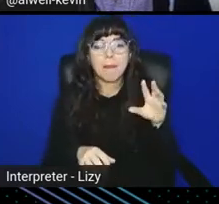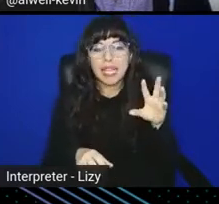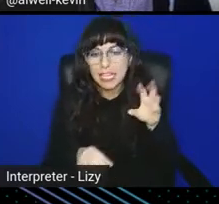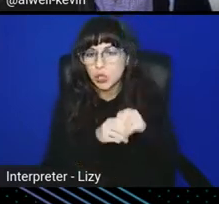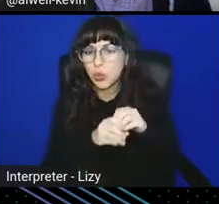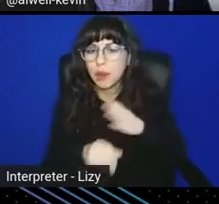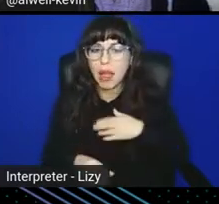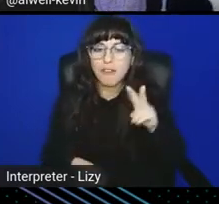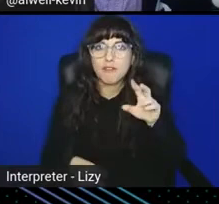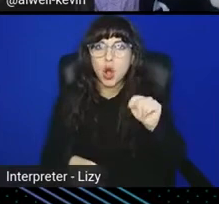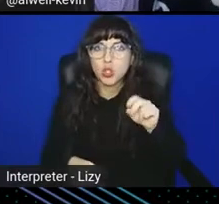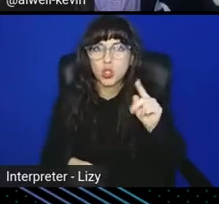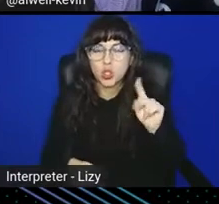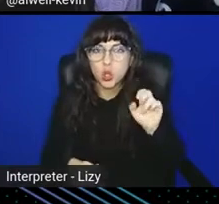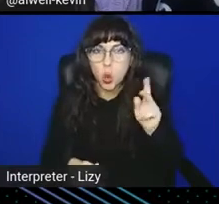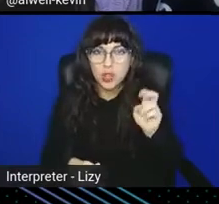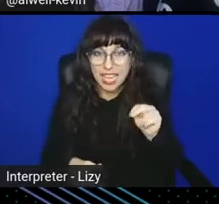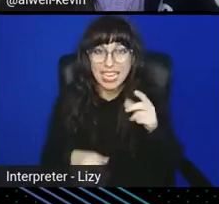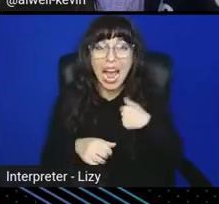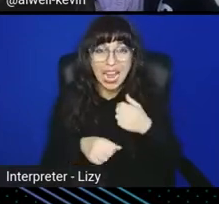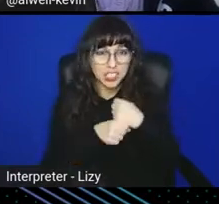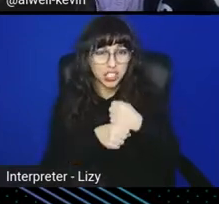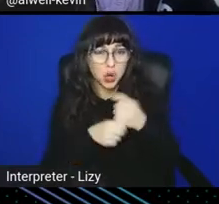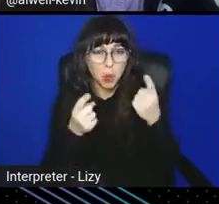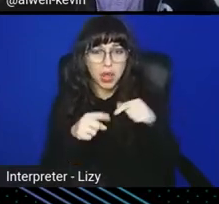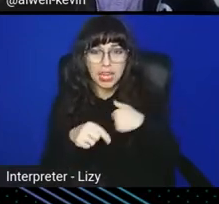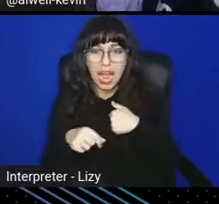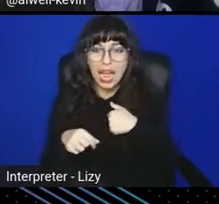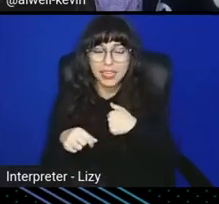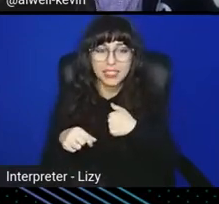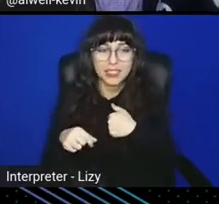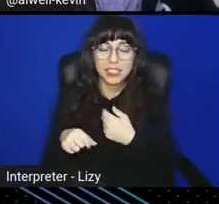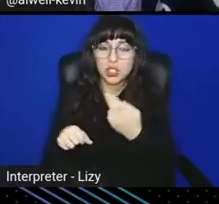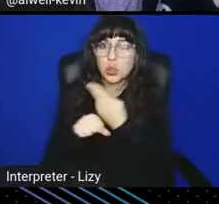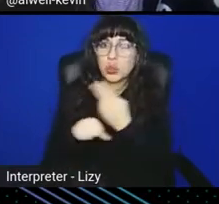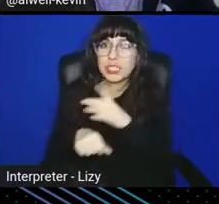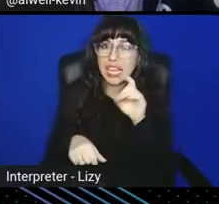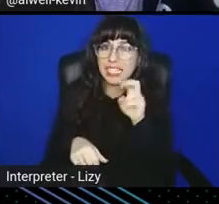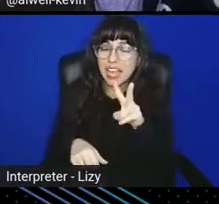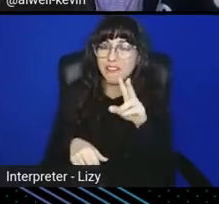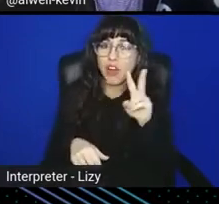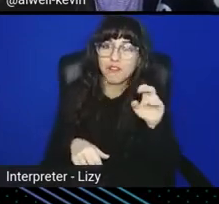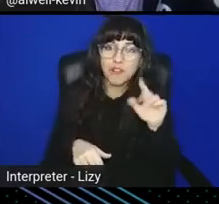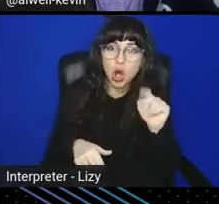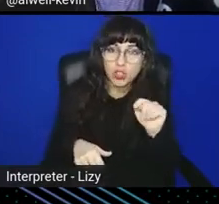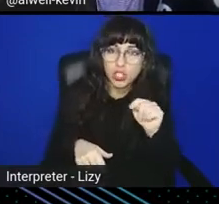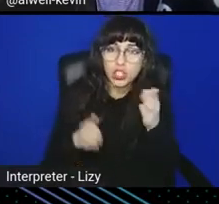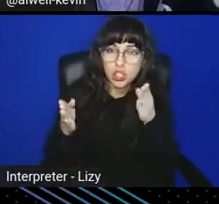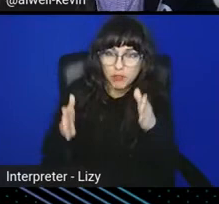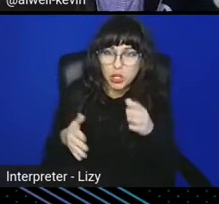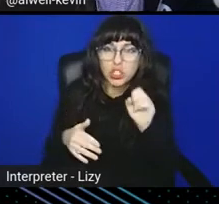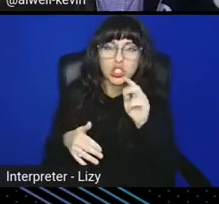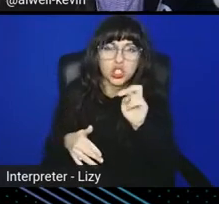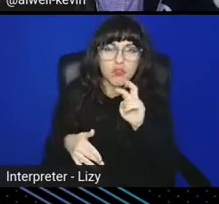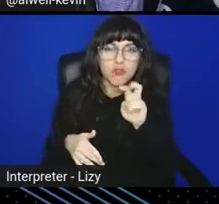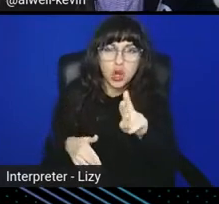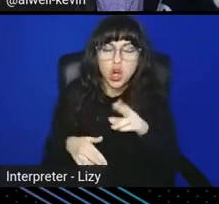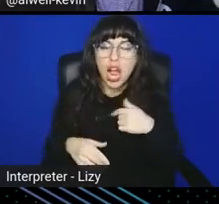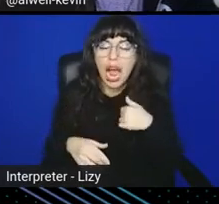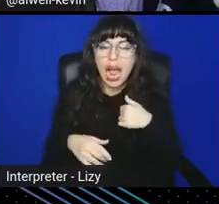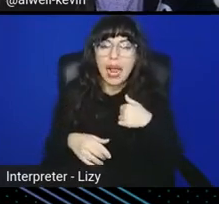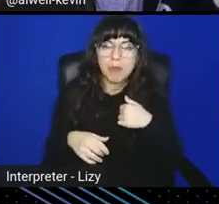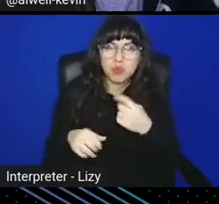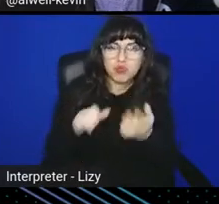that I generated when I spun up a dev Vault server. And so you can see that's also running here locally. And so I have my Vault